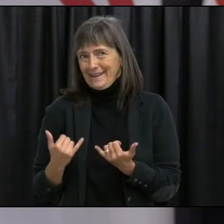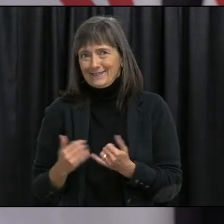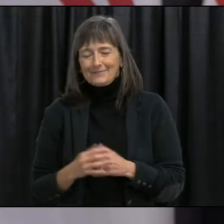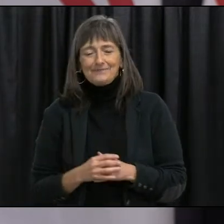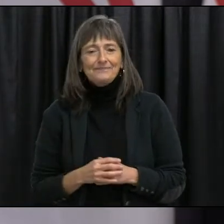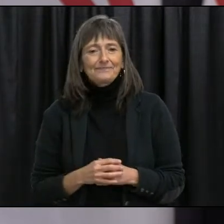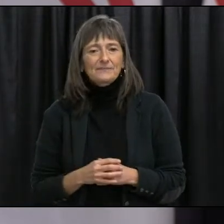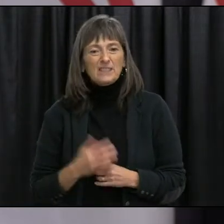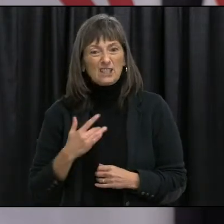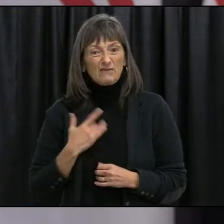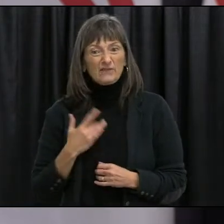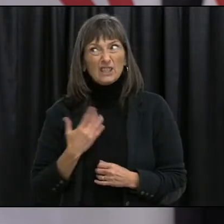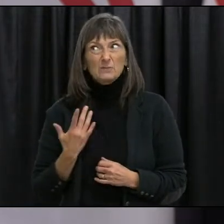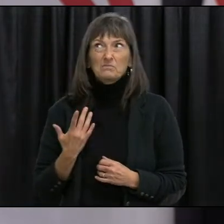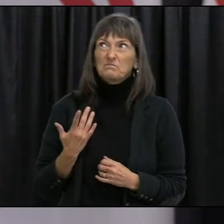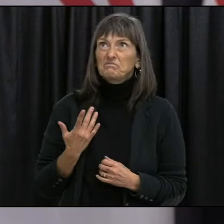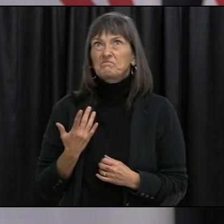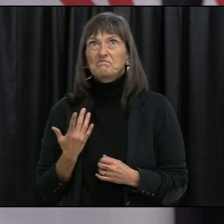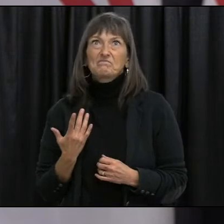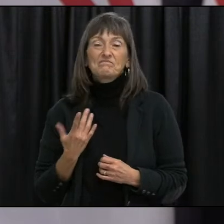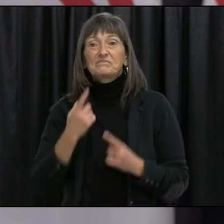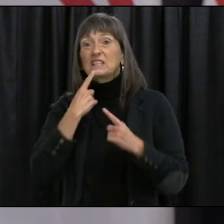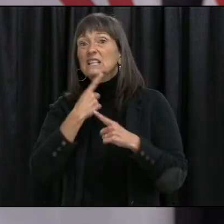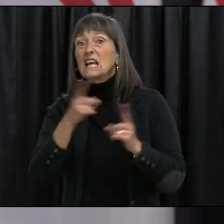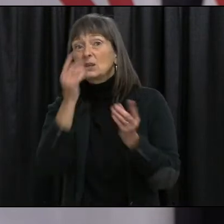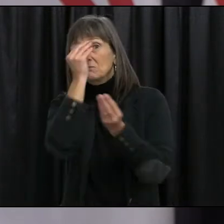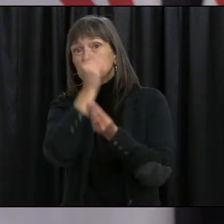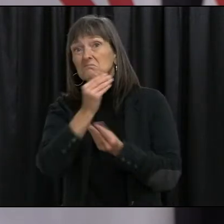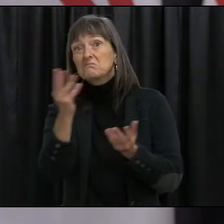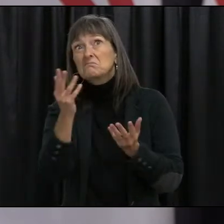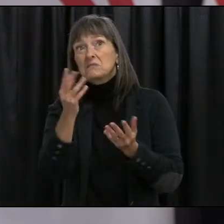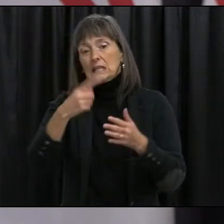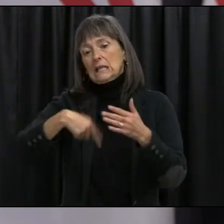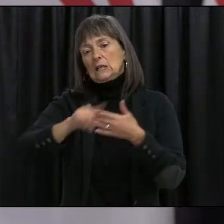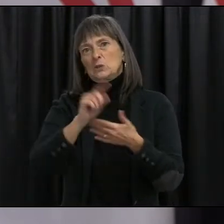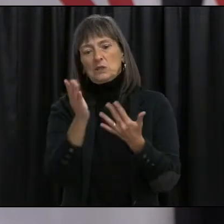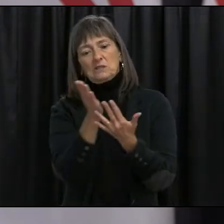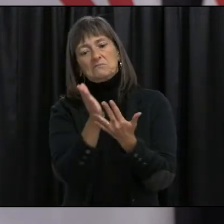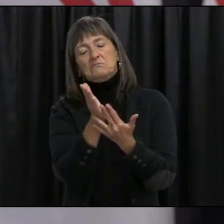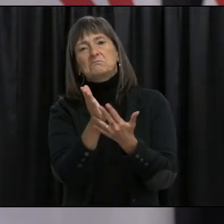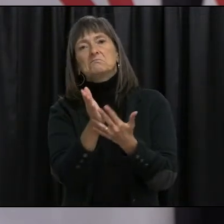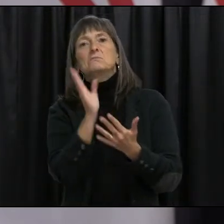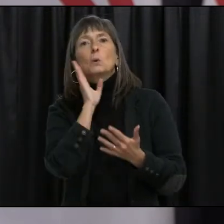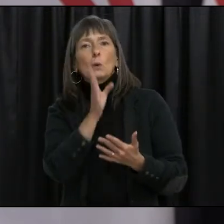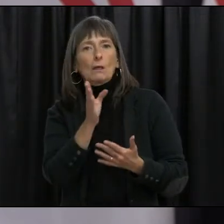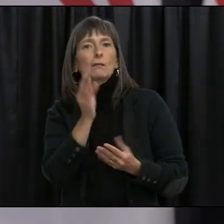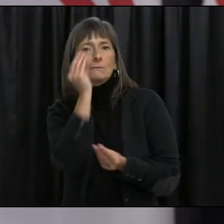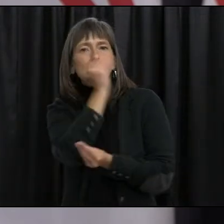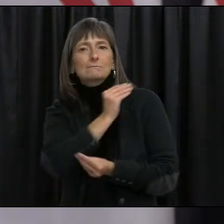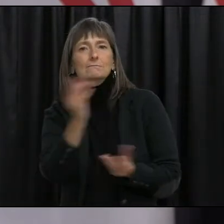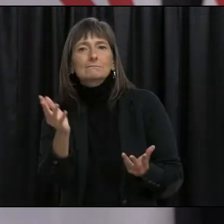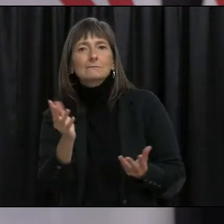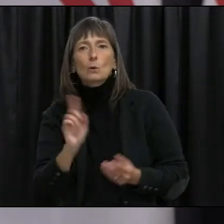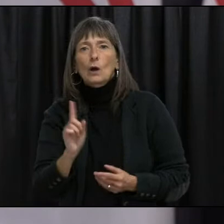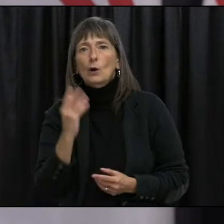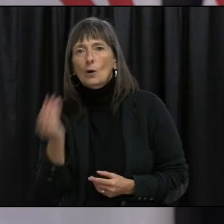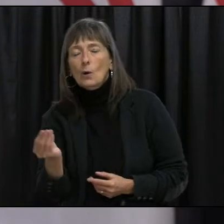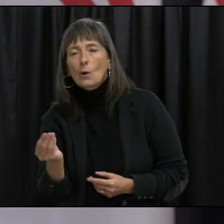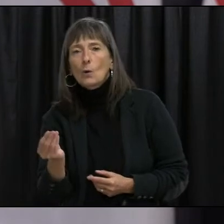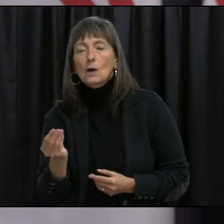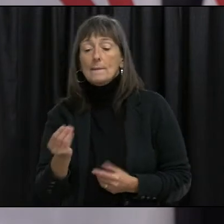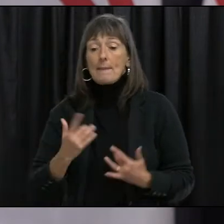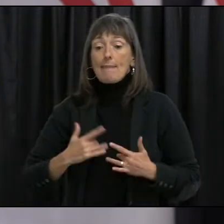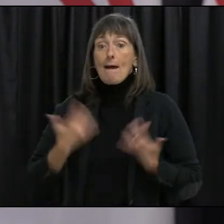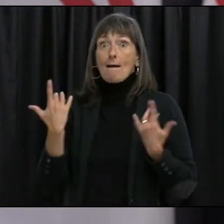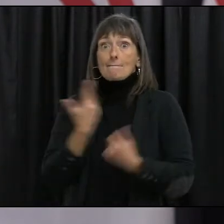that to be on the airwaves or in the media by the middle of next week. As I say, the go-live date for the